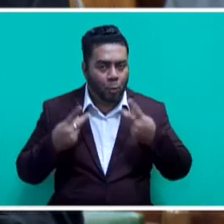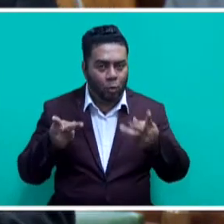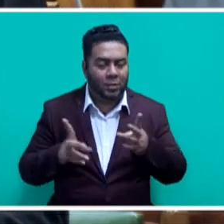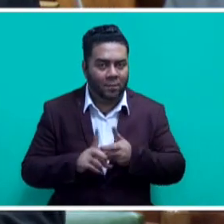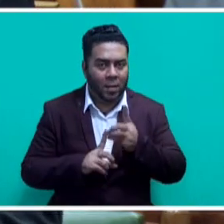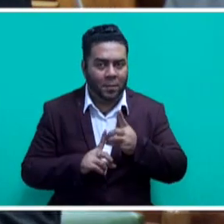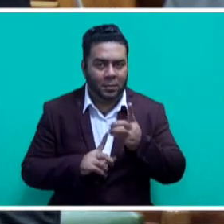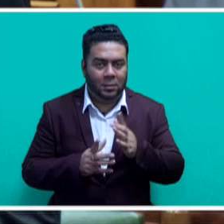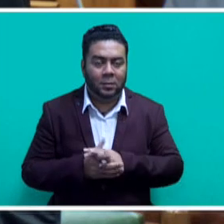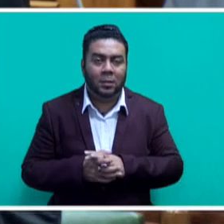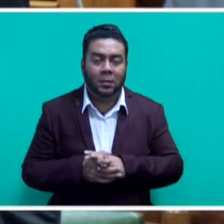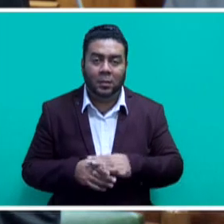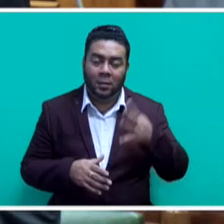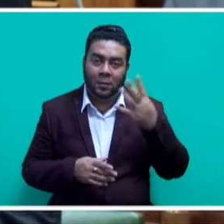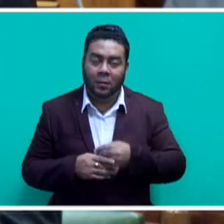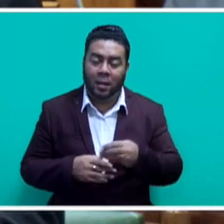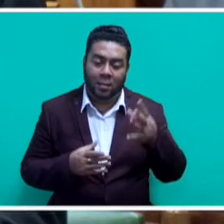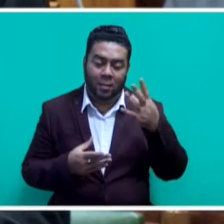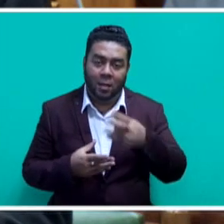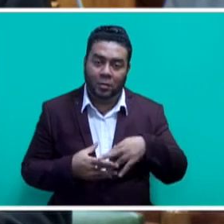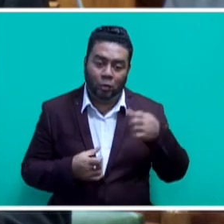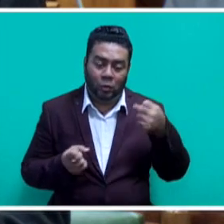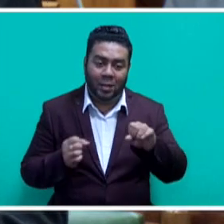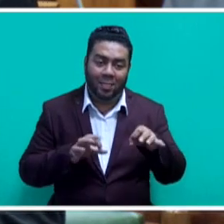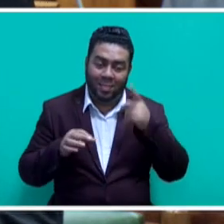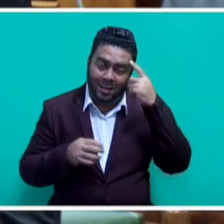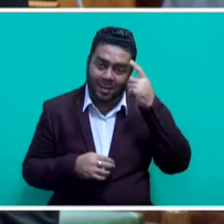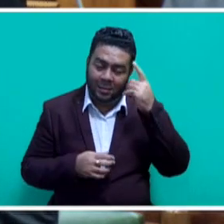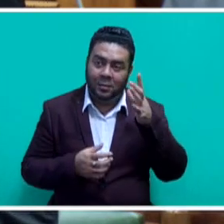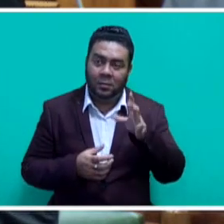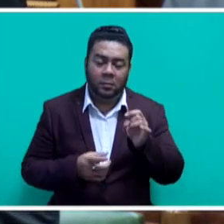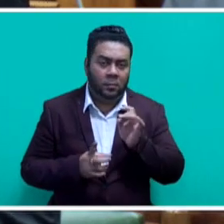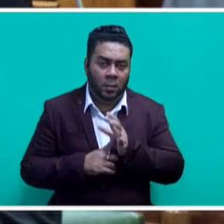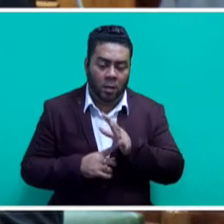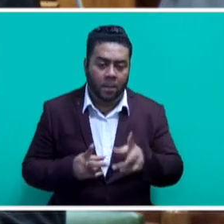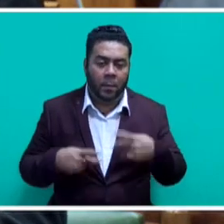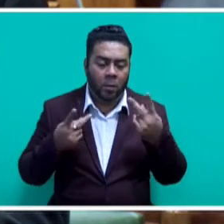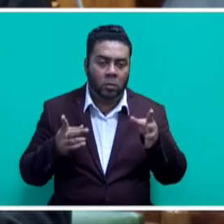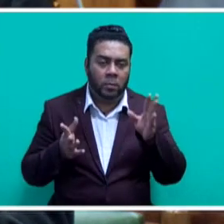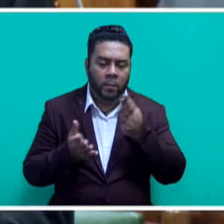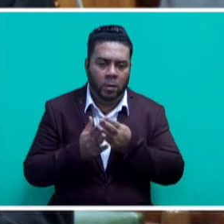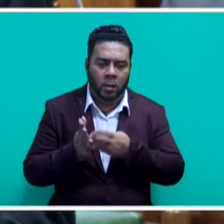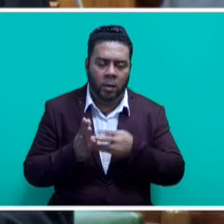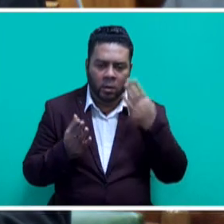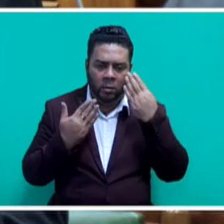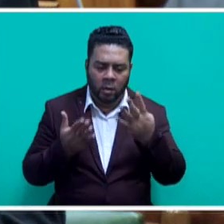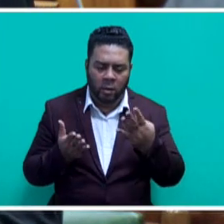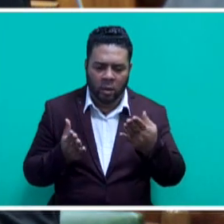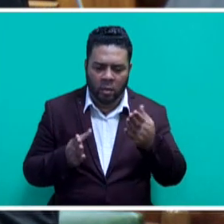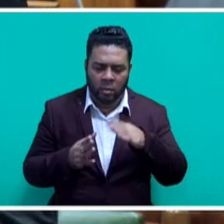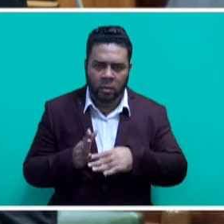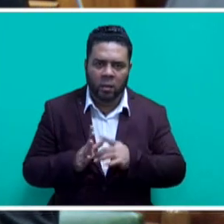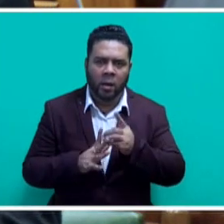The level of detail, clarity and strategic thinking is evident in the proposed budget that demonstrates his depth